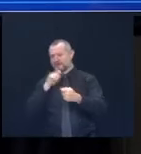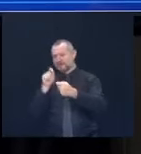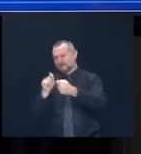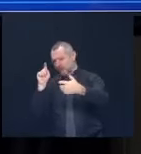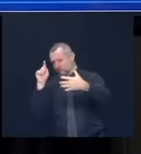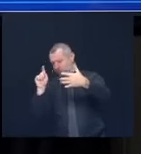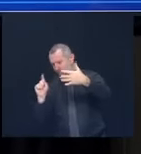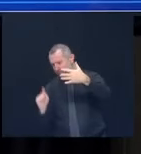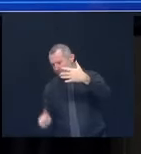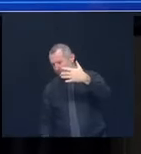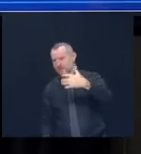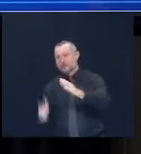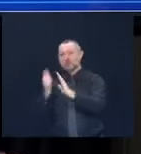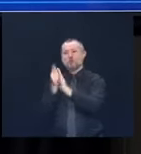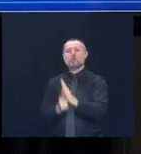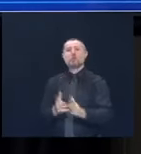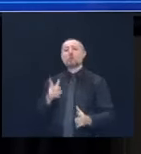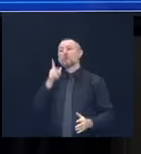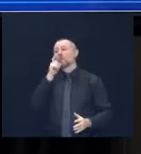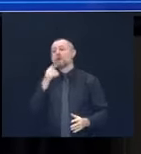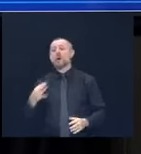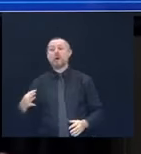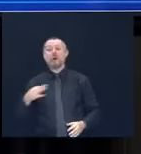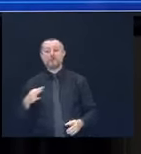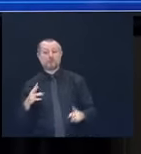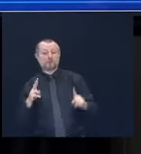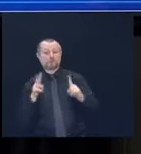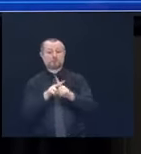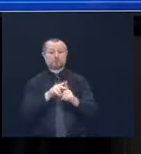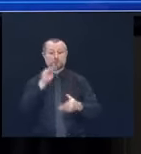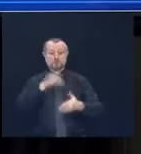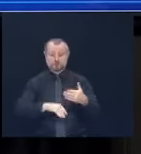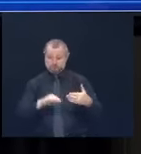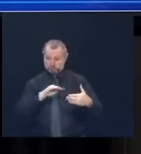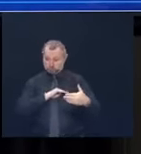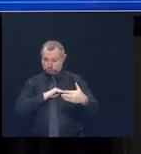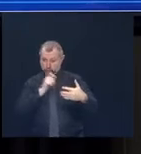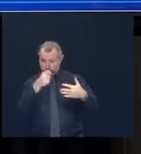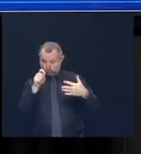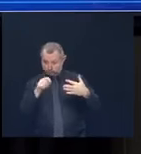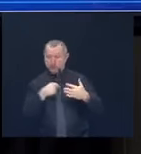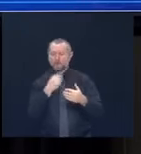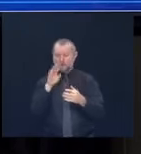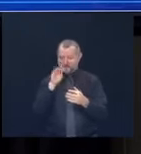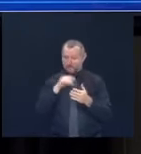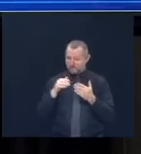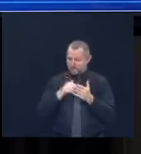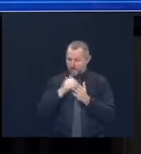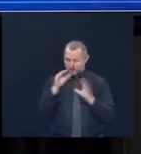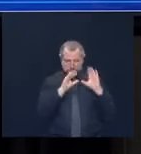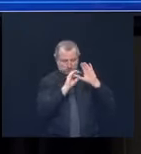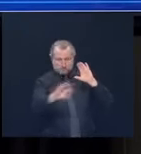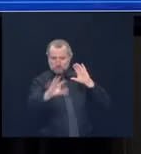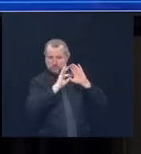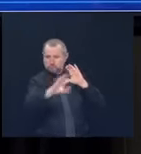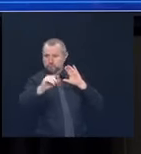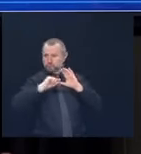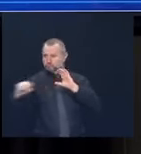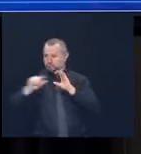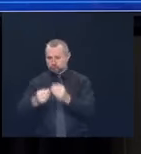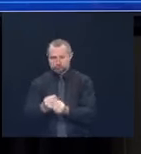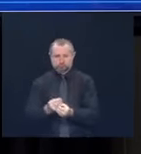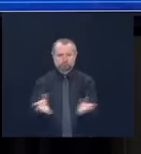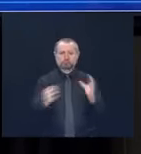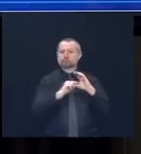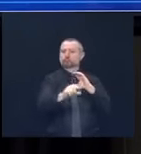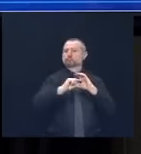every applicant that has put in an application that have met those parameters, the money has gone out the door. We're not sitting on the money. We want the money to go out to people who need it most. We